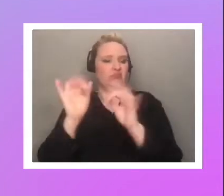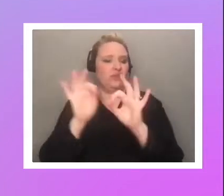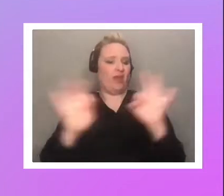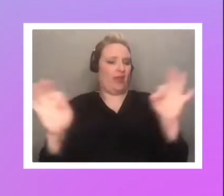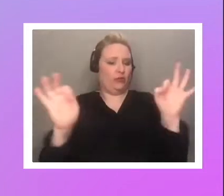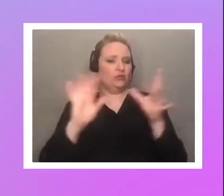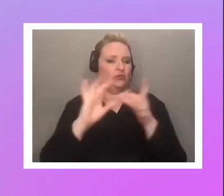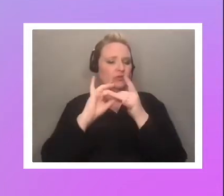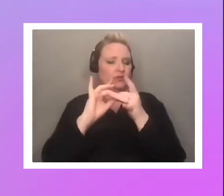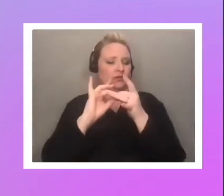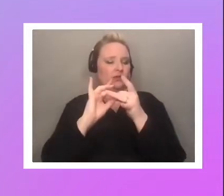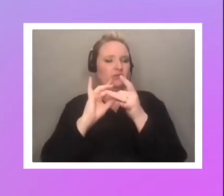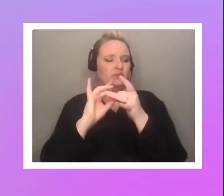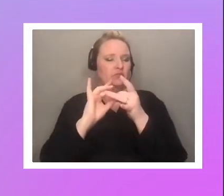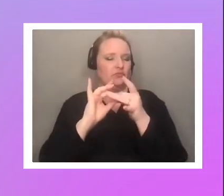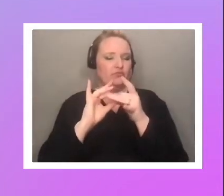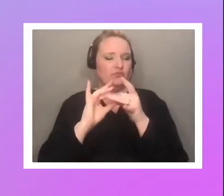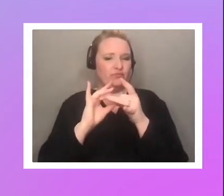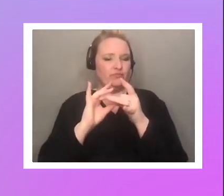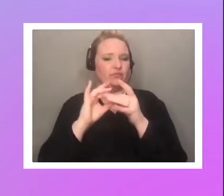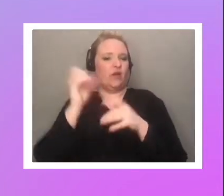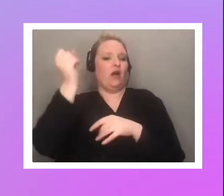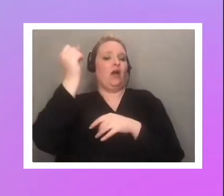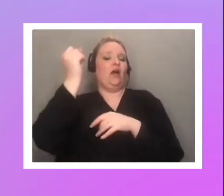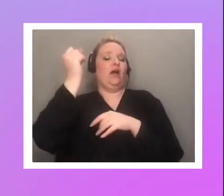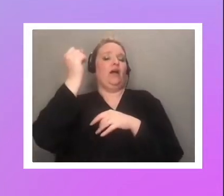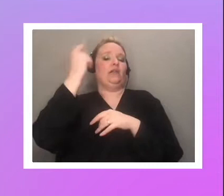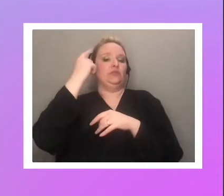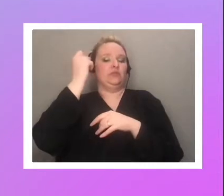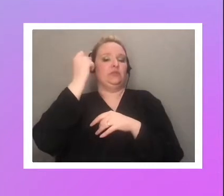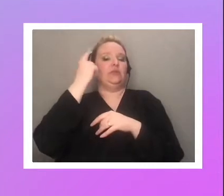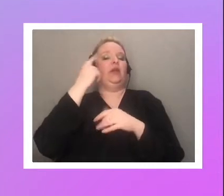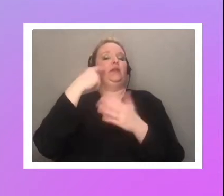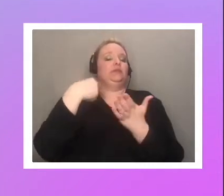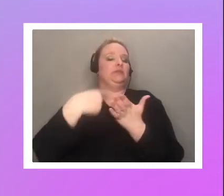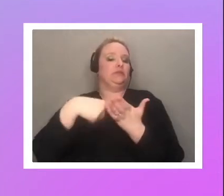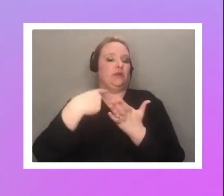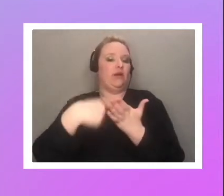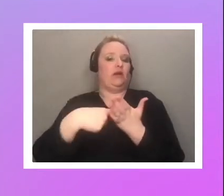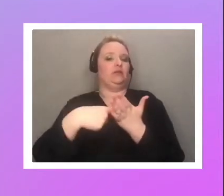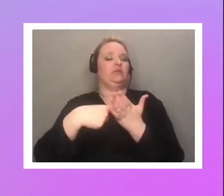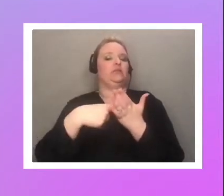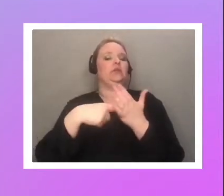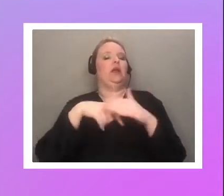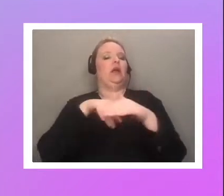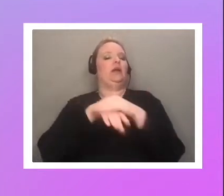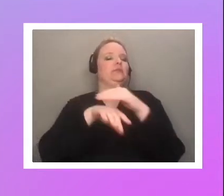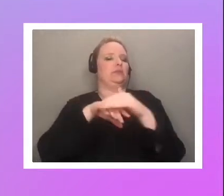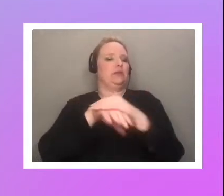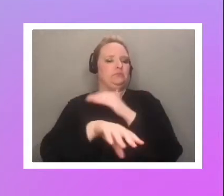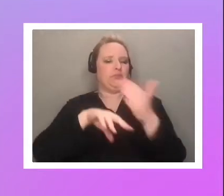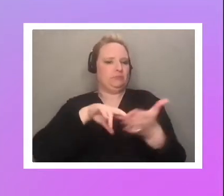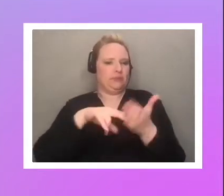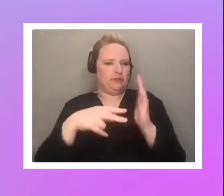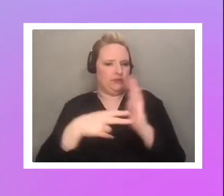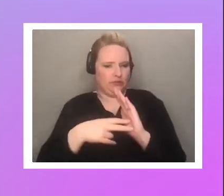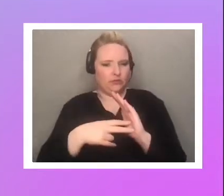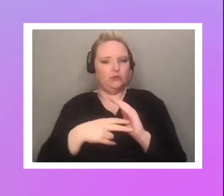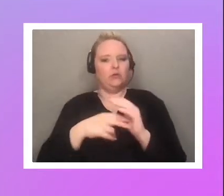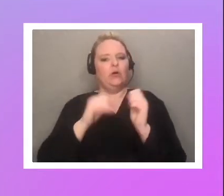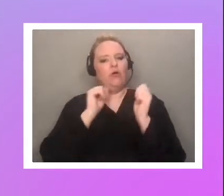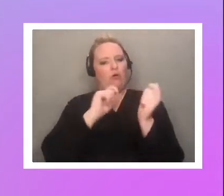comes to understanding and talking about what accessibility is, so everyone